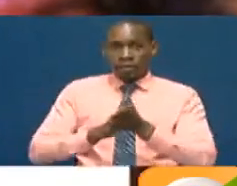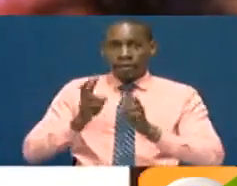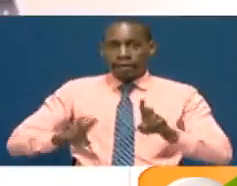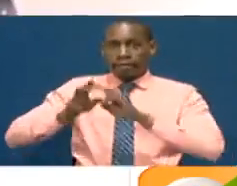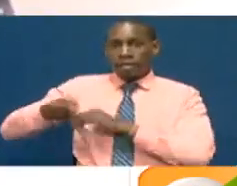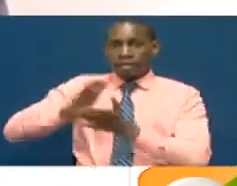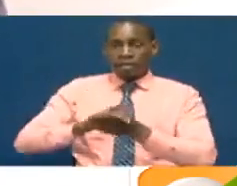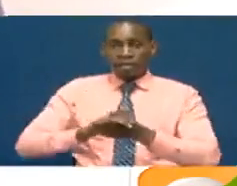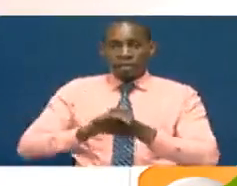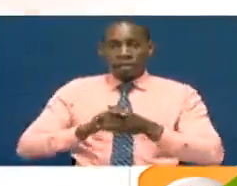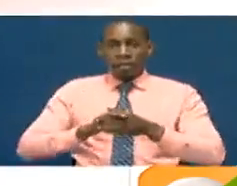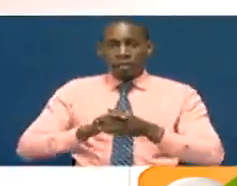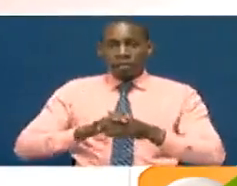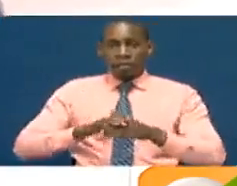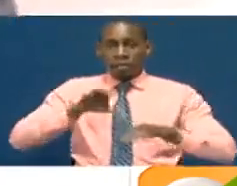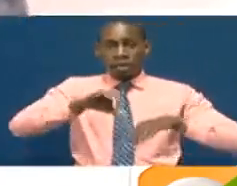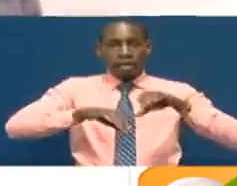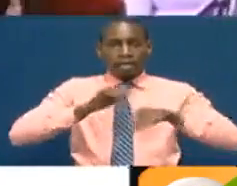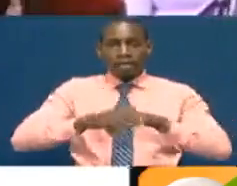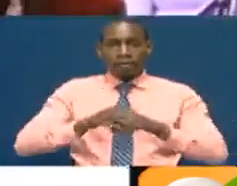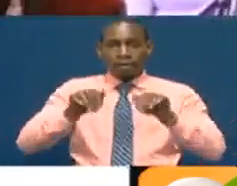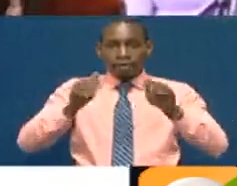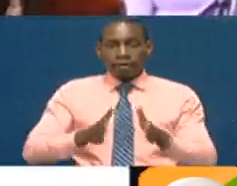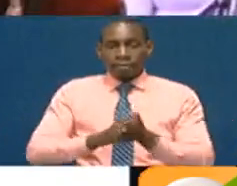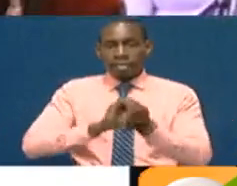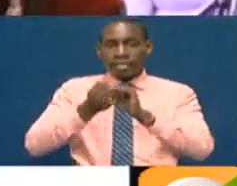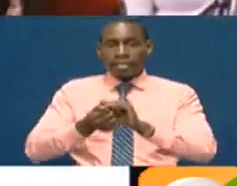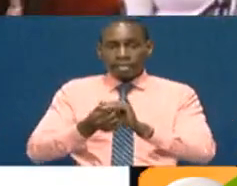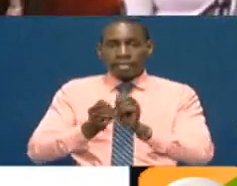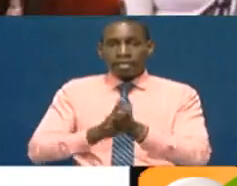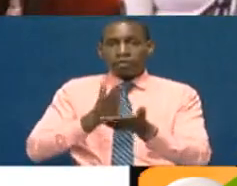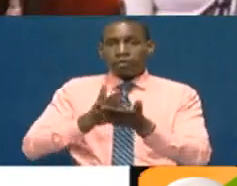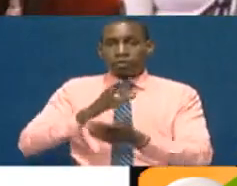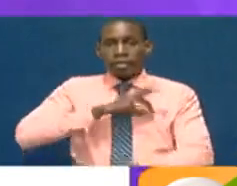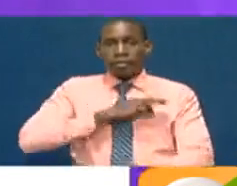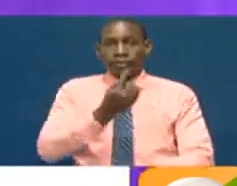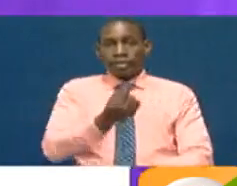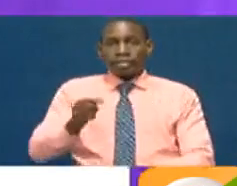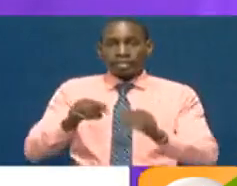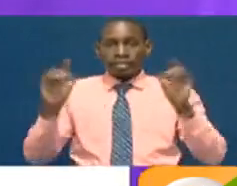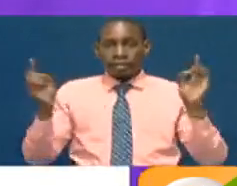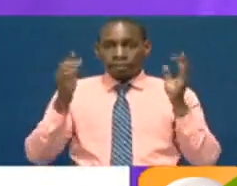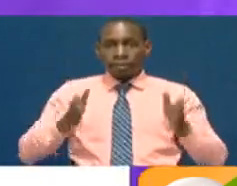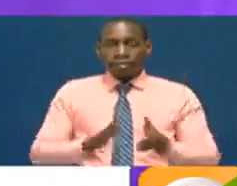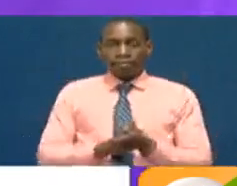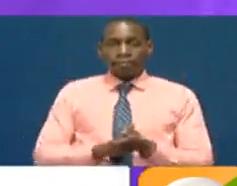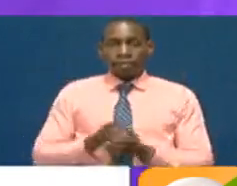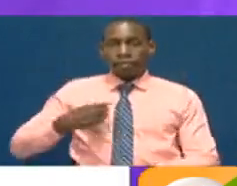addition to livestock keepers, describing it as a game changer for every pastoralist in the country. Tunataka value